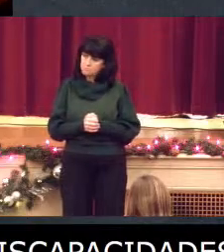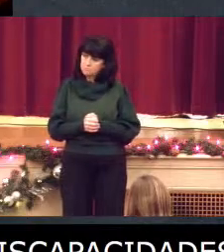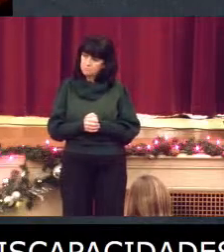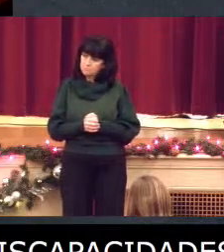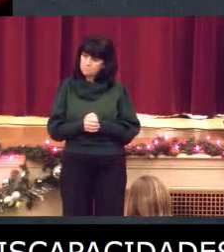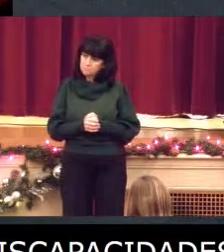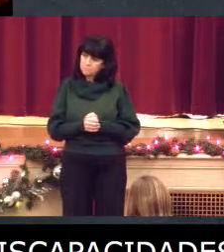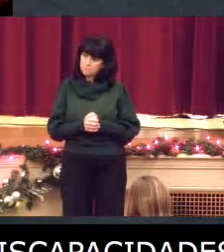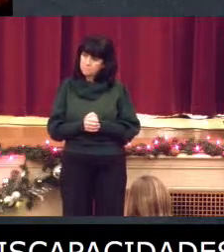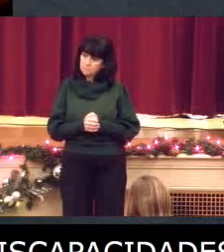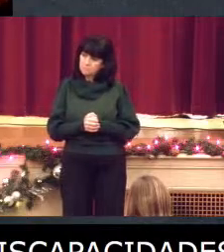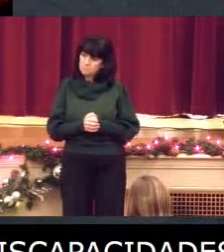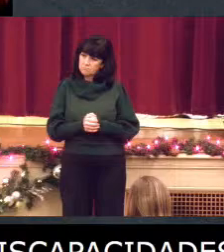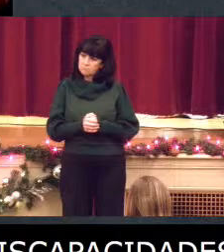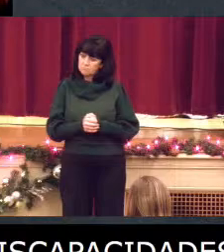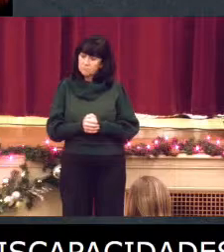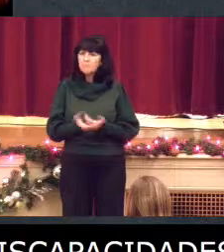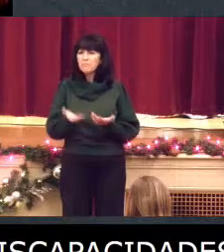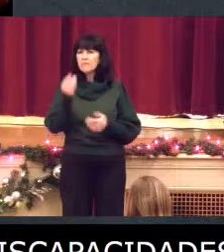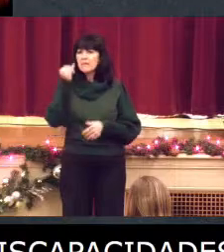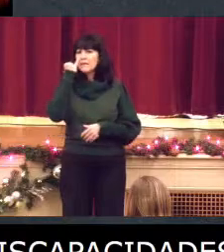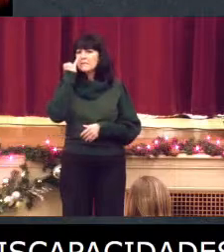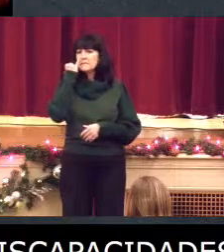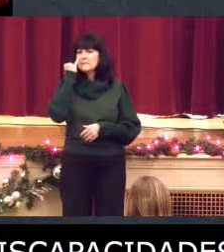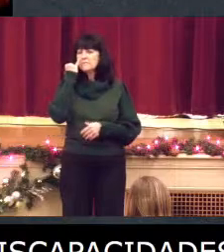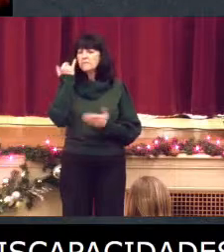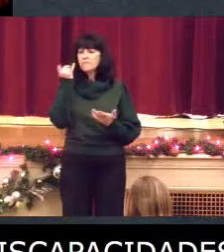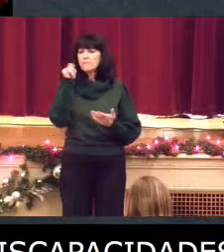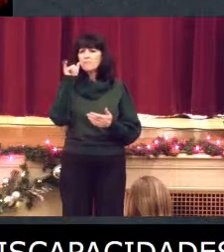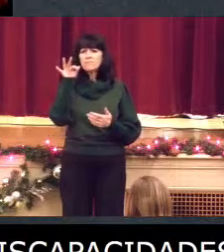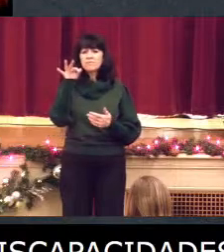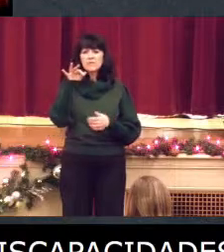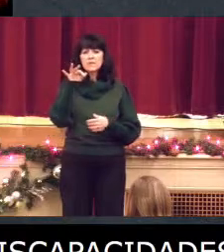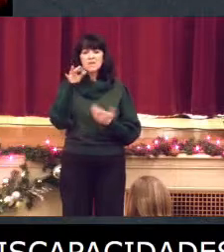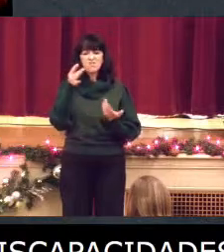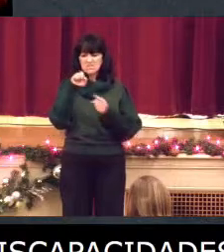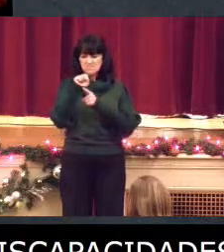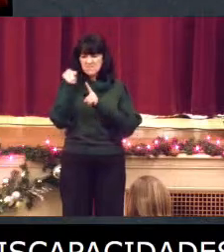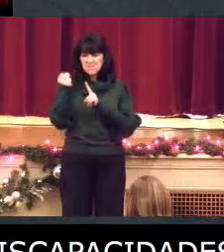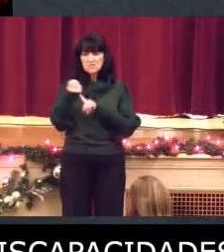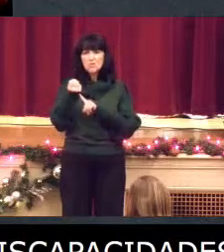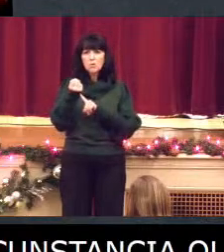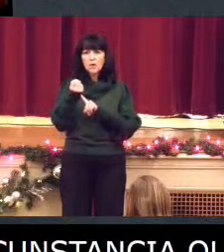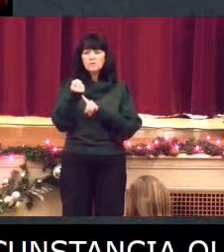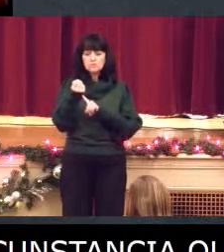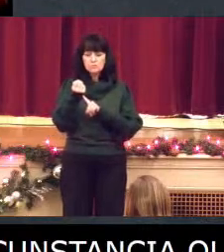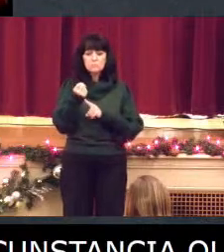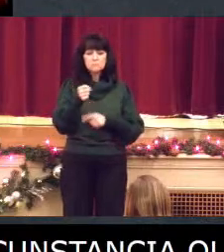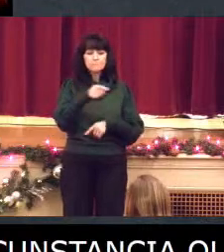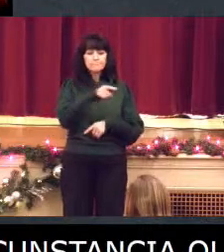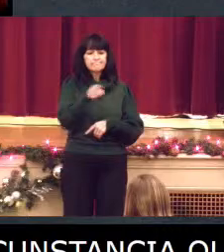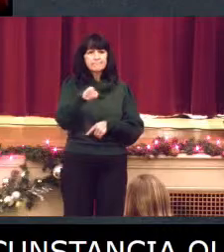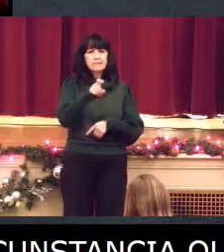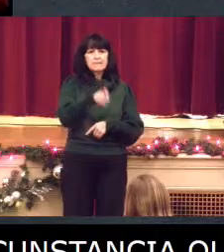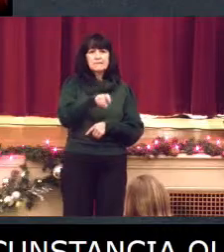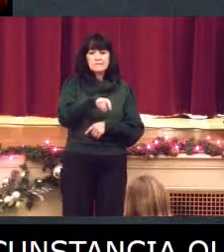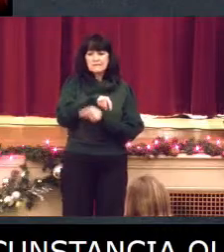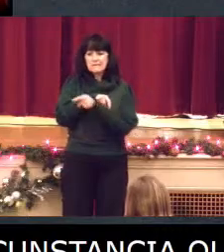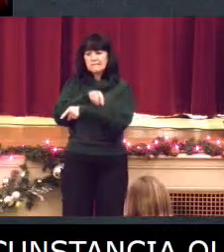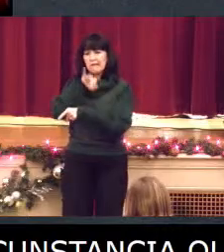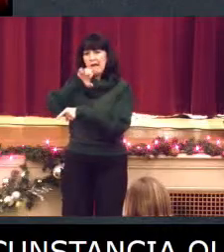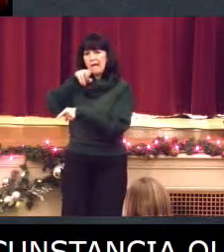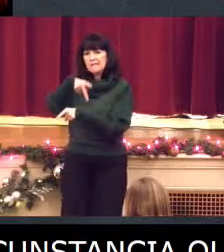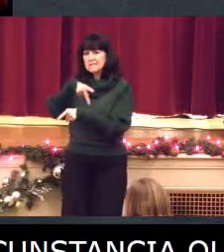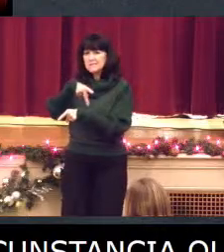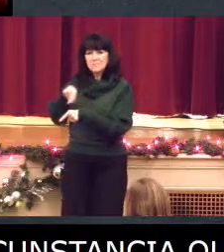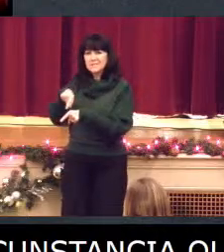the IEP doesn't cover that would support the family? Because Harlan Elementary